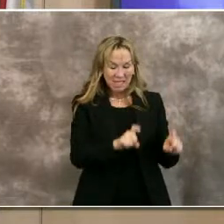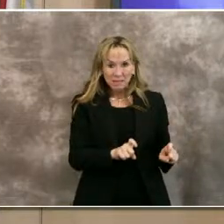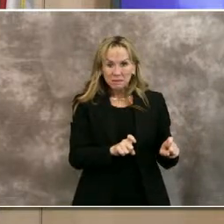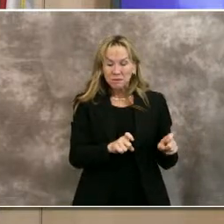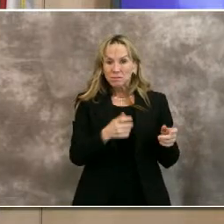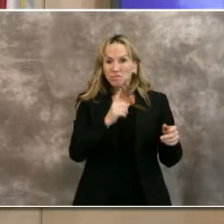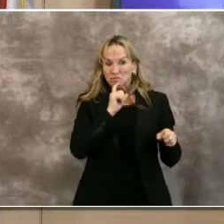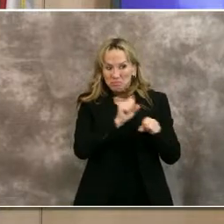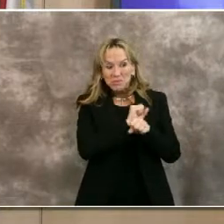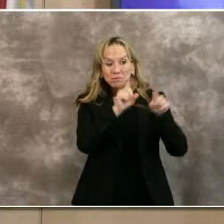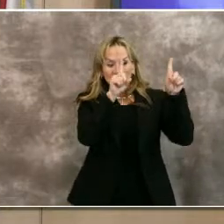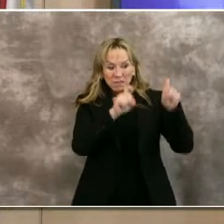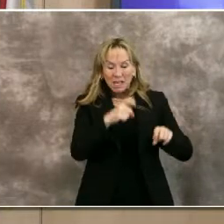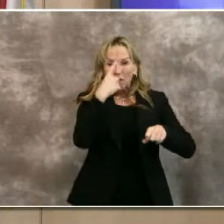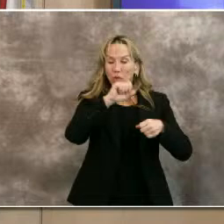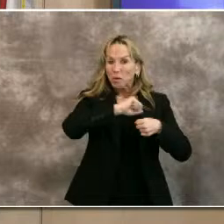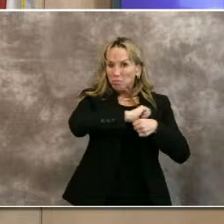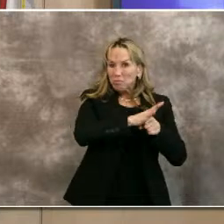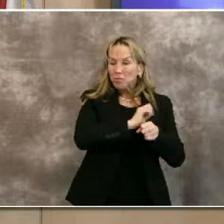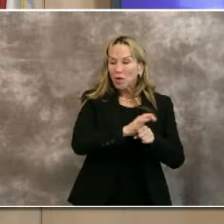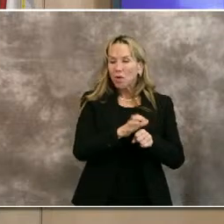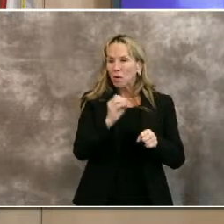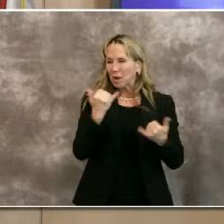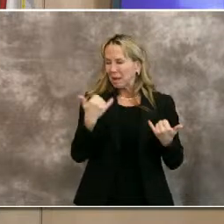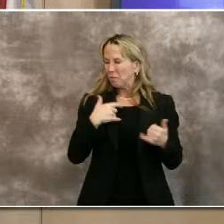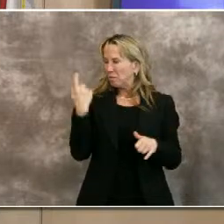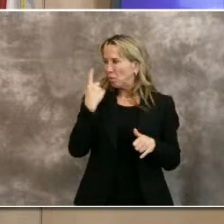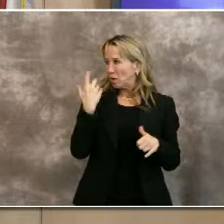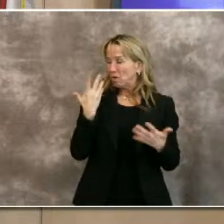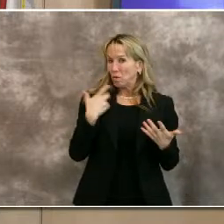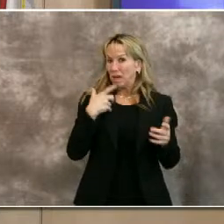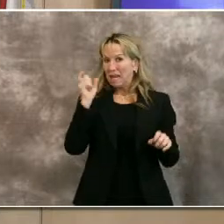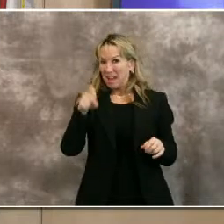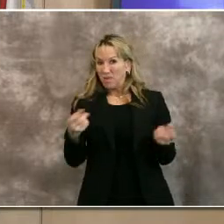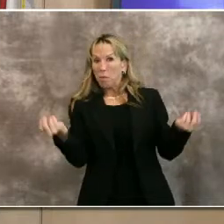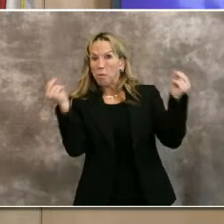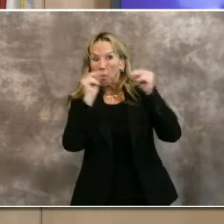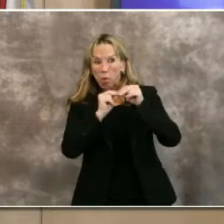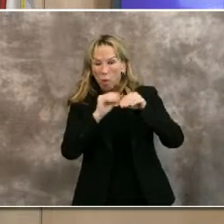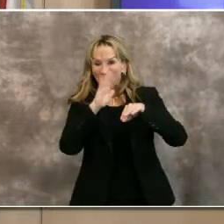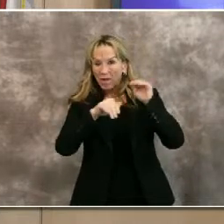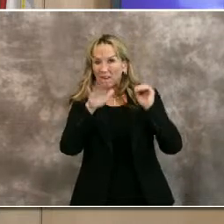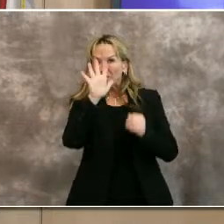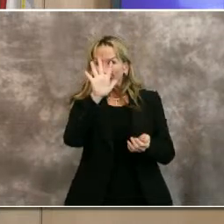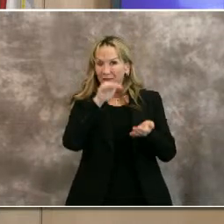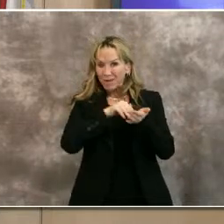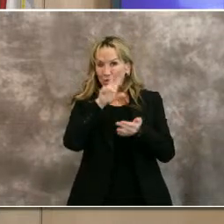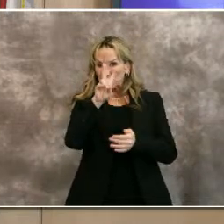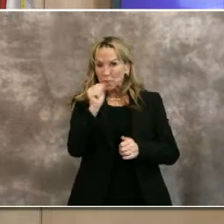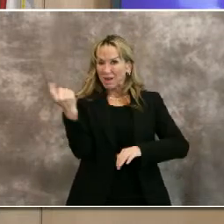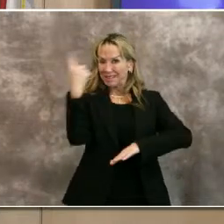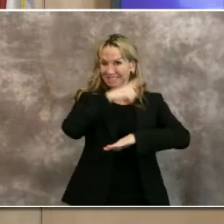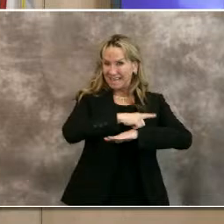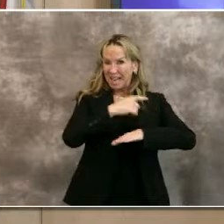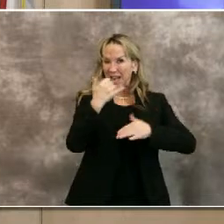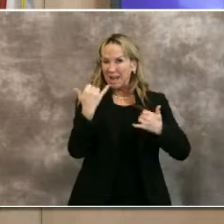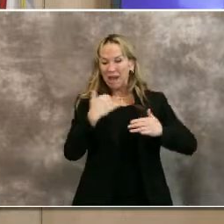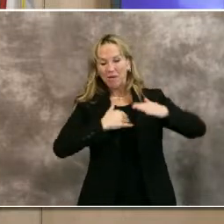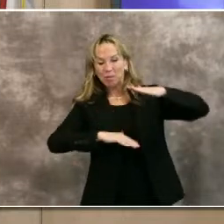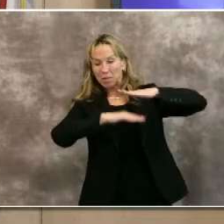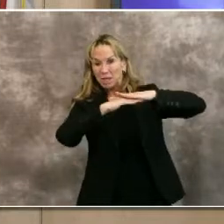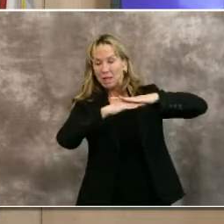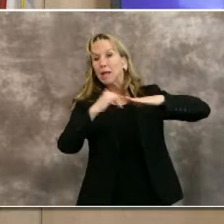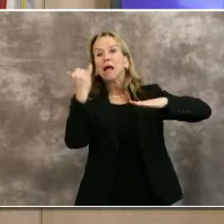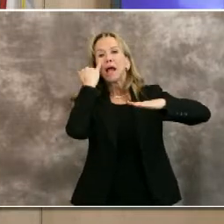And will we need to be doing more than 5,200 tests a day should we have